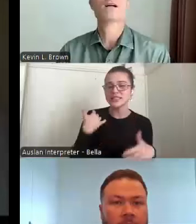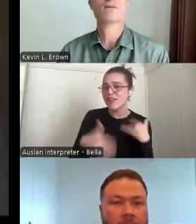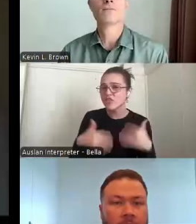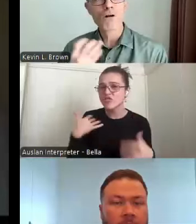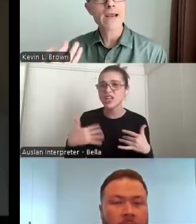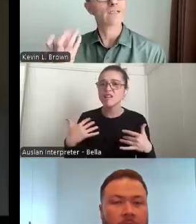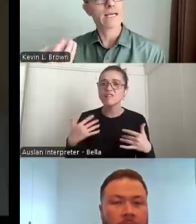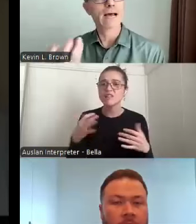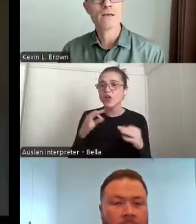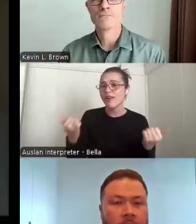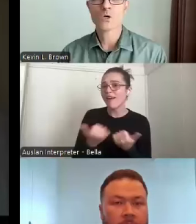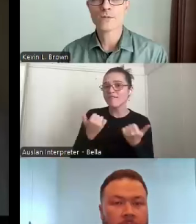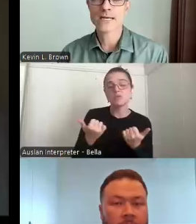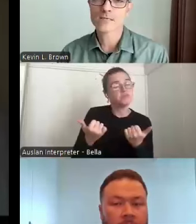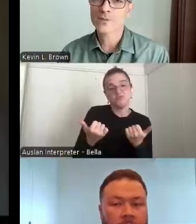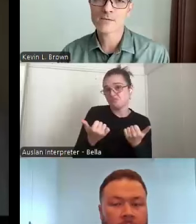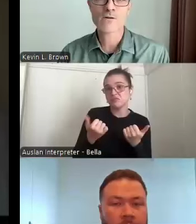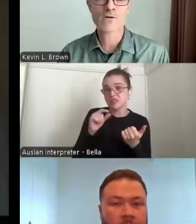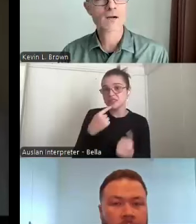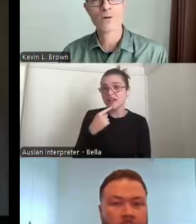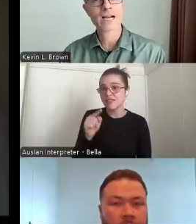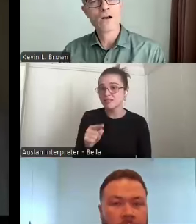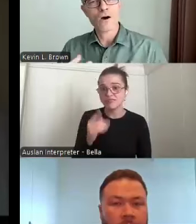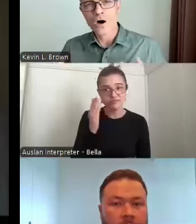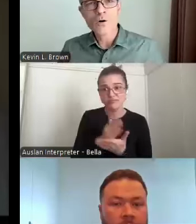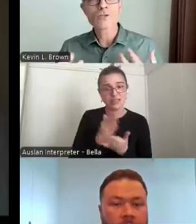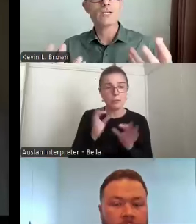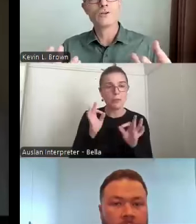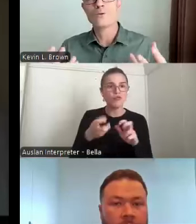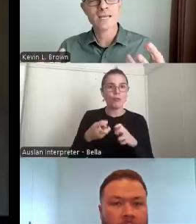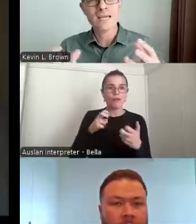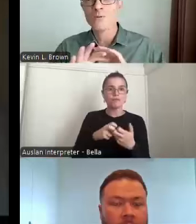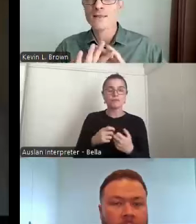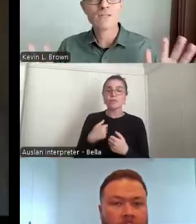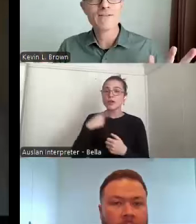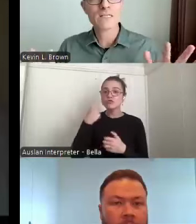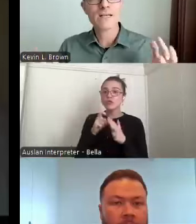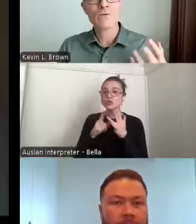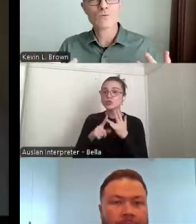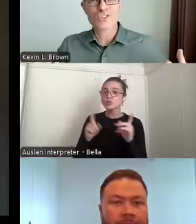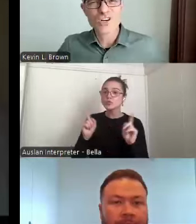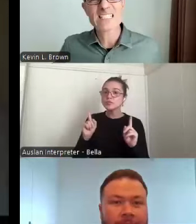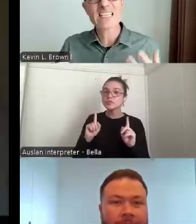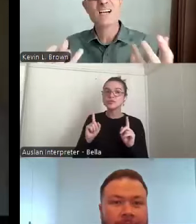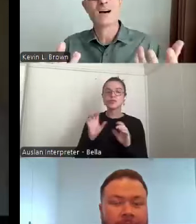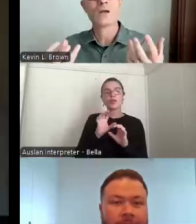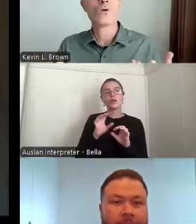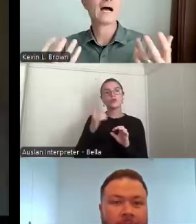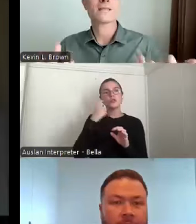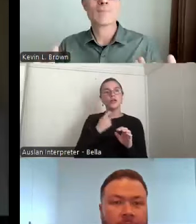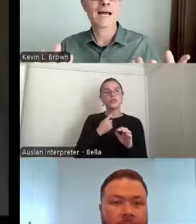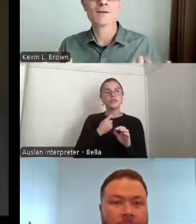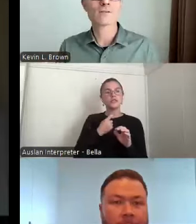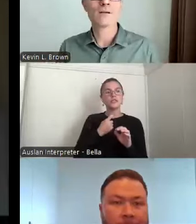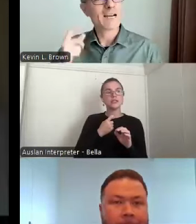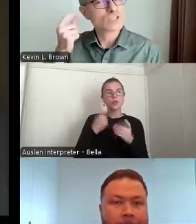there's not enough of it. Great, say that. Totally. That's a perfect problem. That all we're trying to do is, again, without deficit language, we're just trying to tee up why